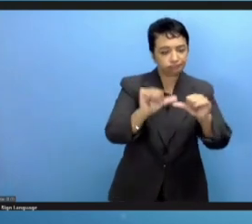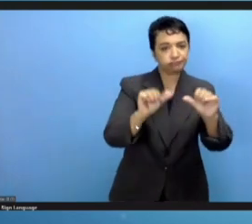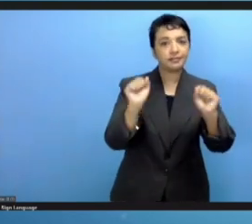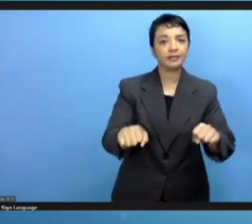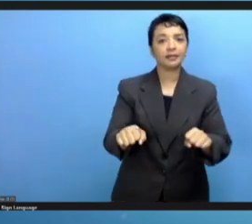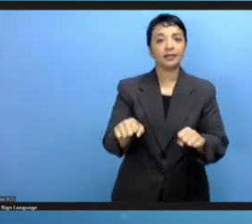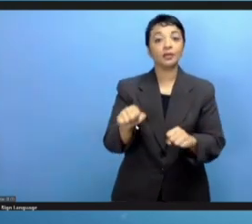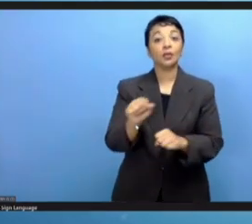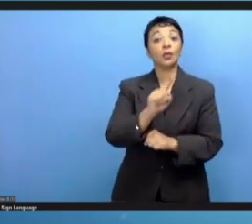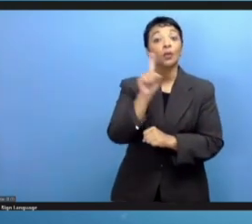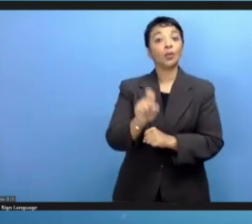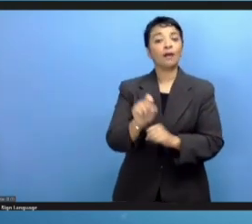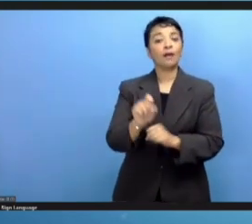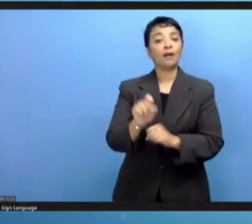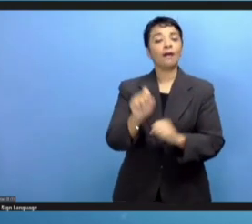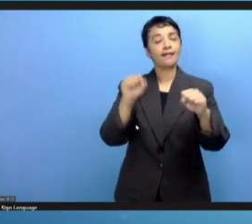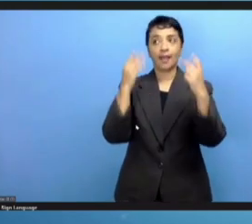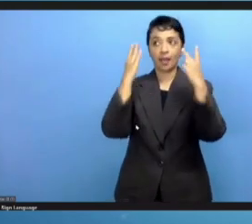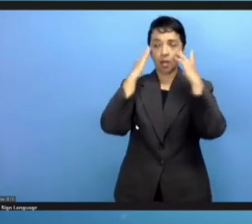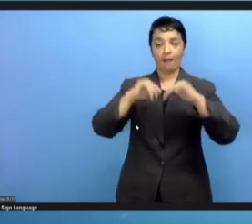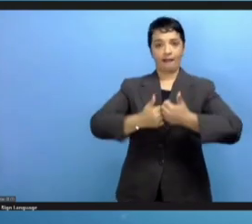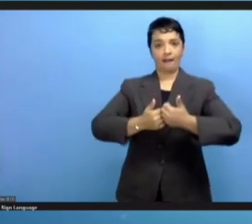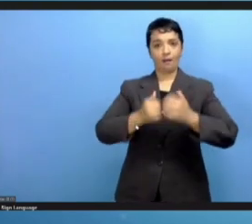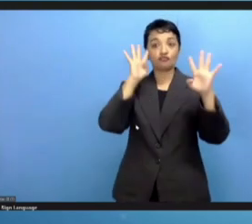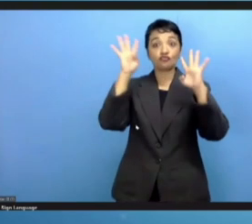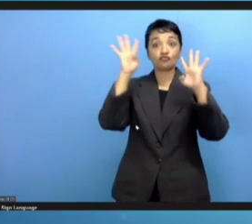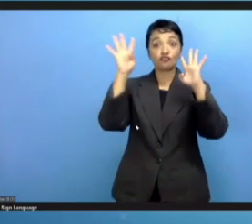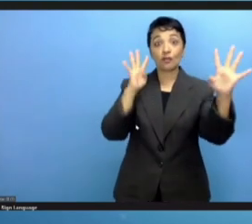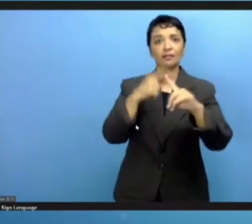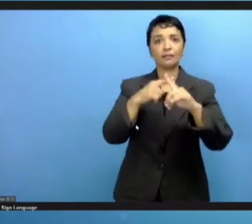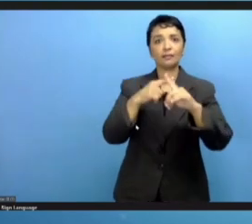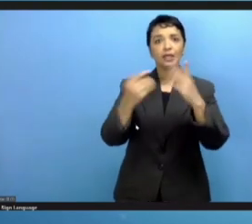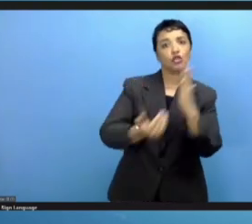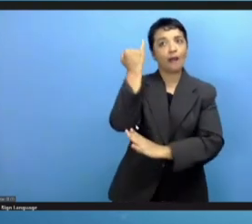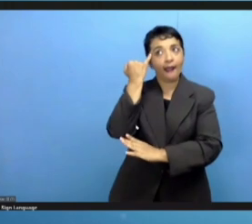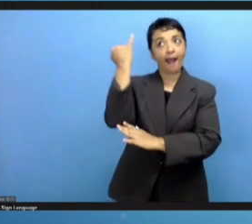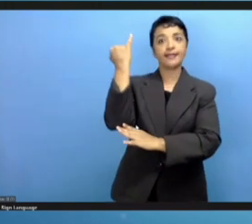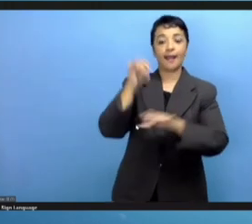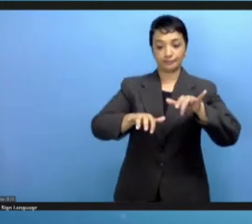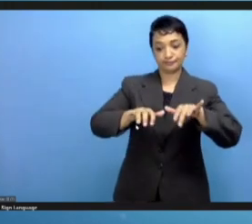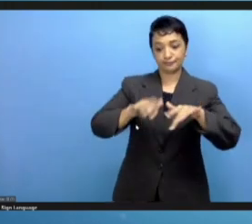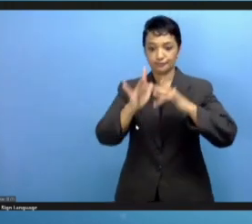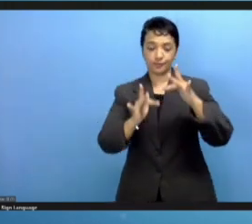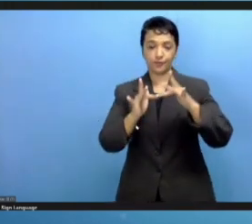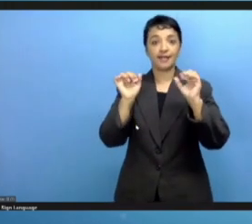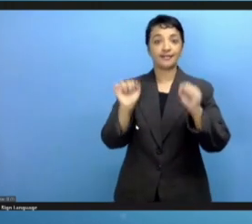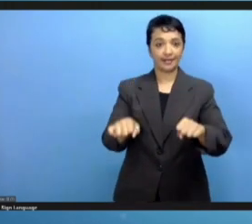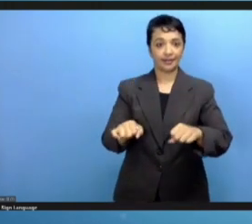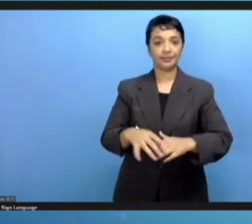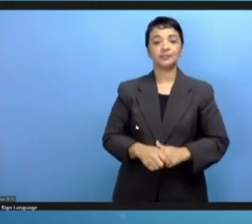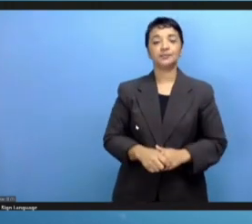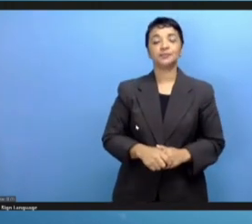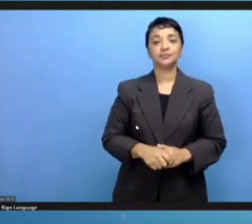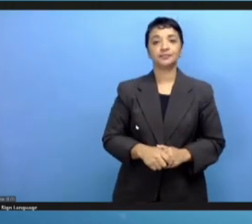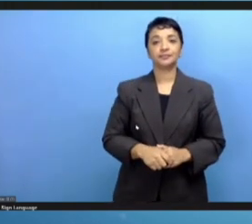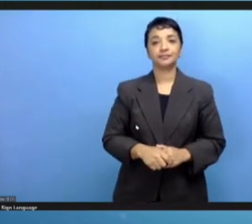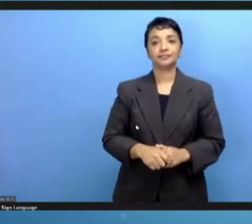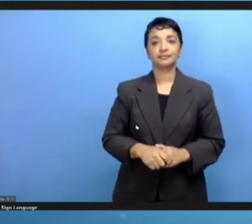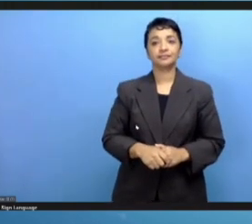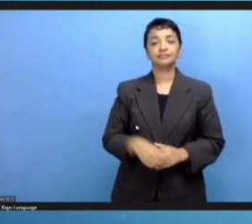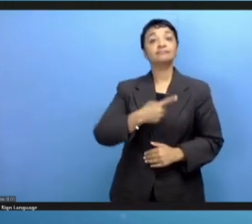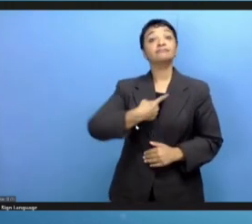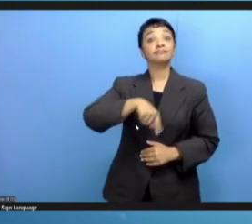the emergence of innovations. As a developing country, we recognize that our